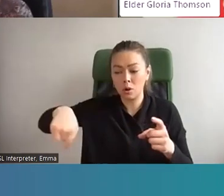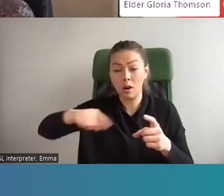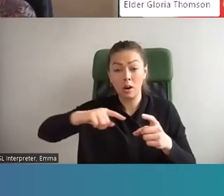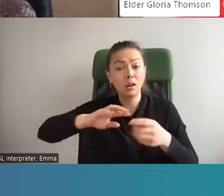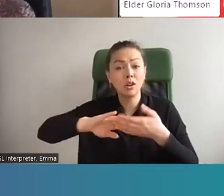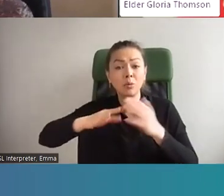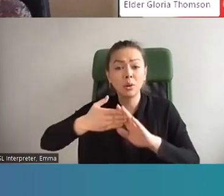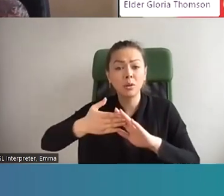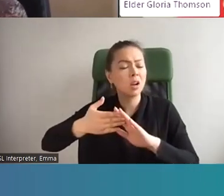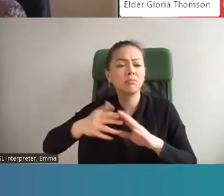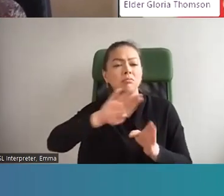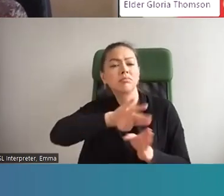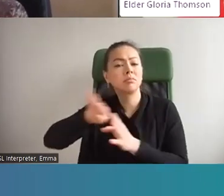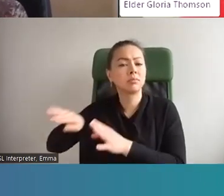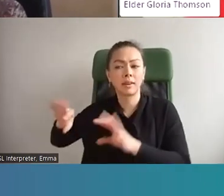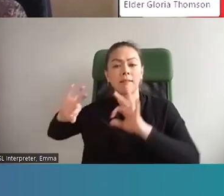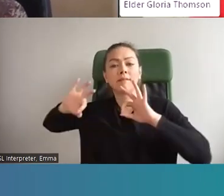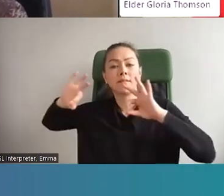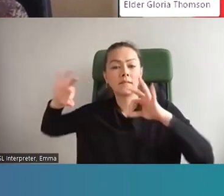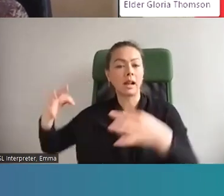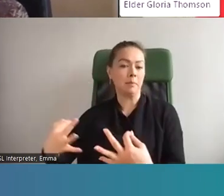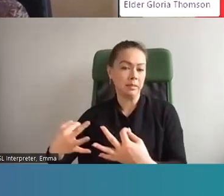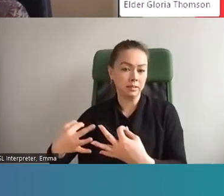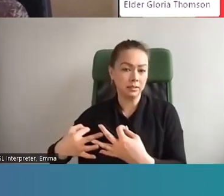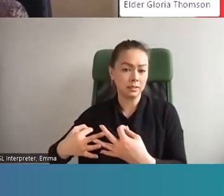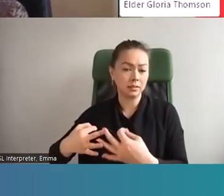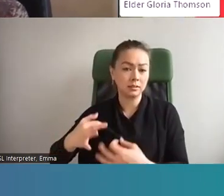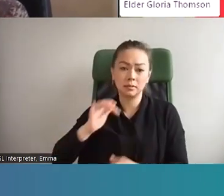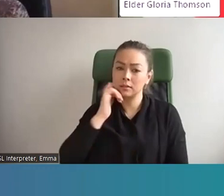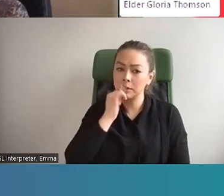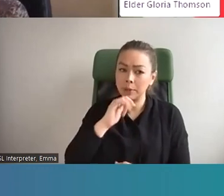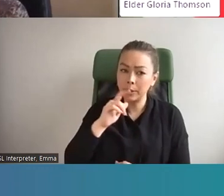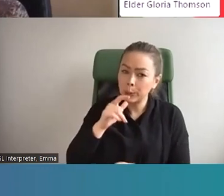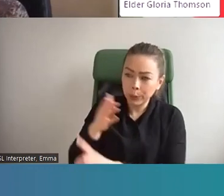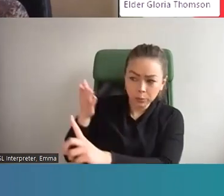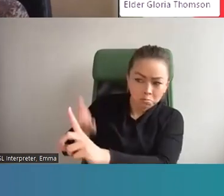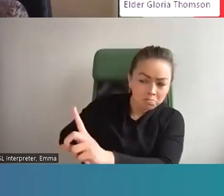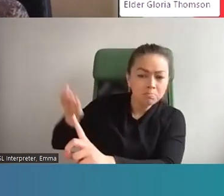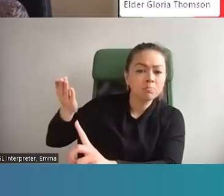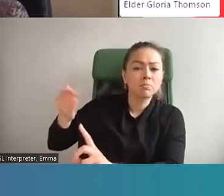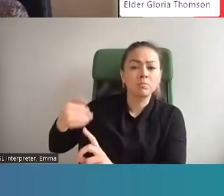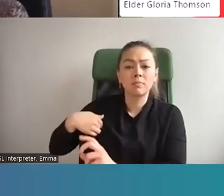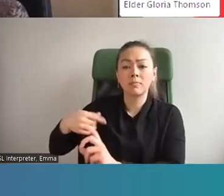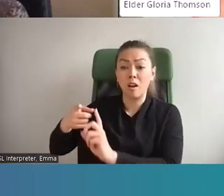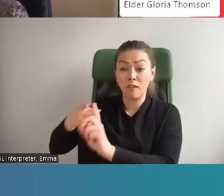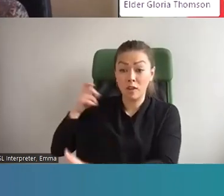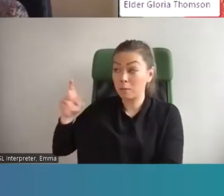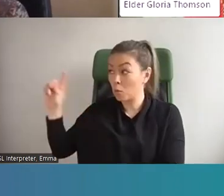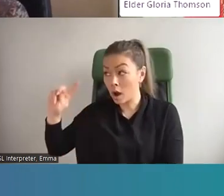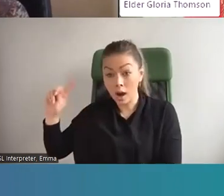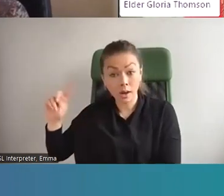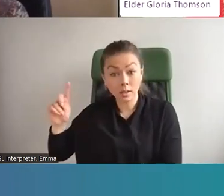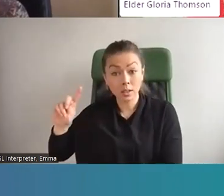where, who, or where the person was from. Once you come into that community, we called